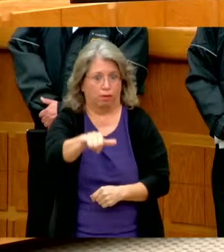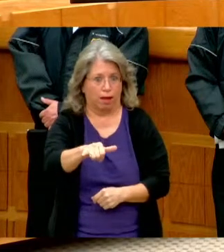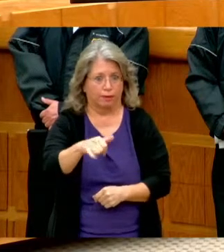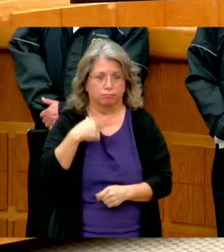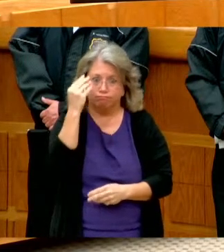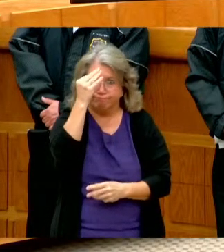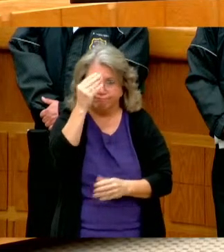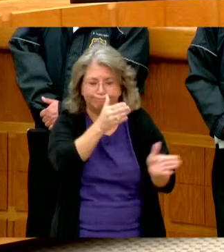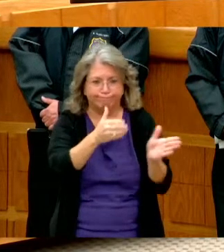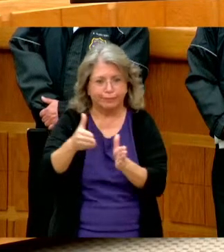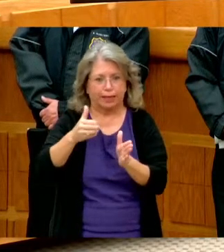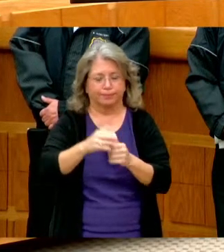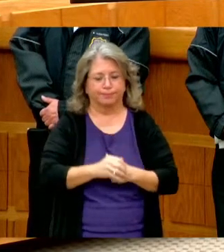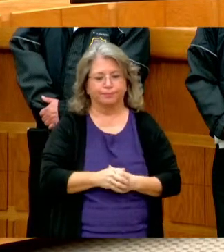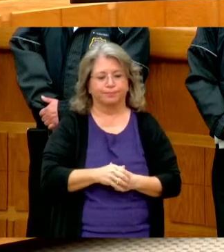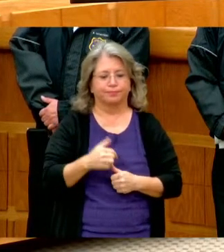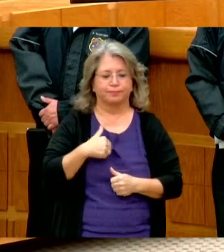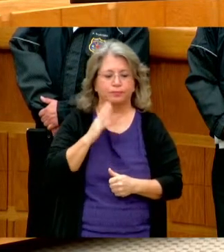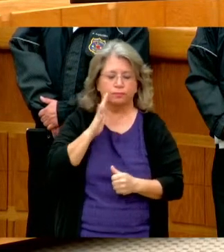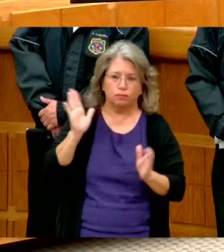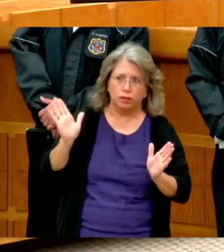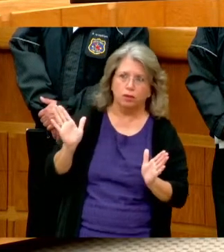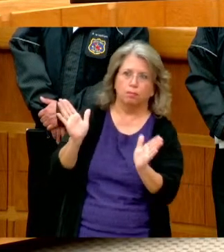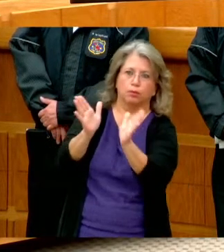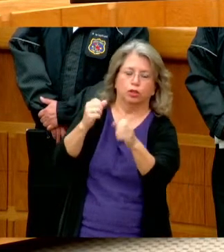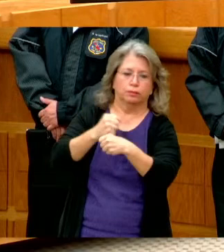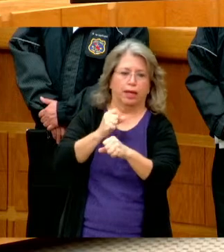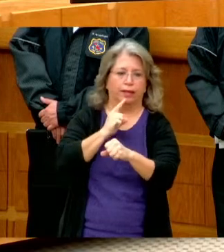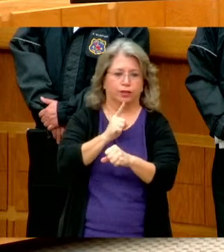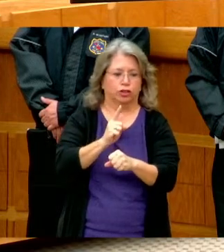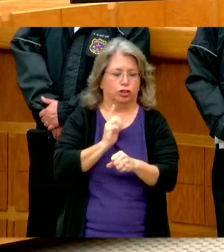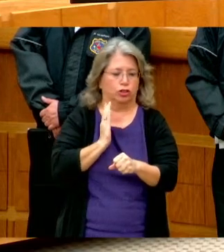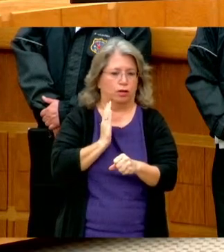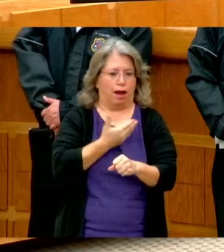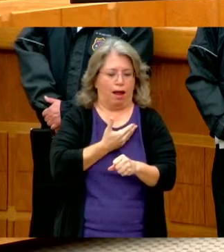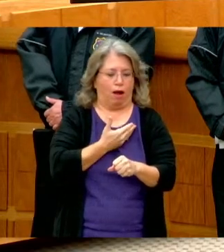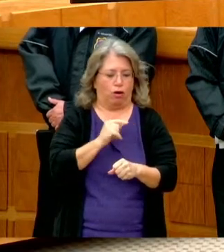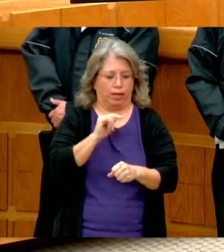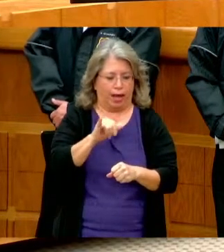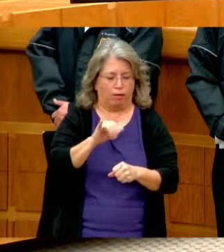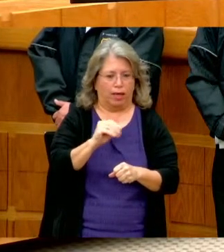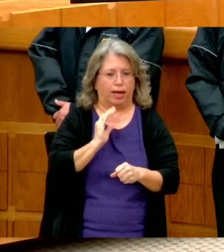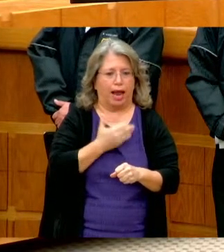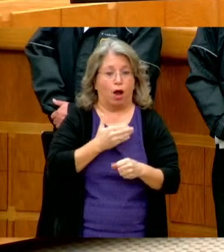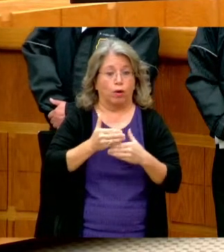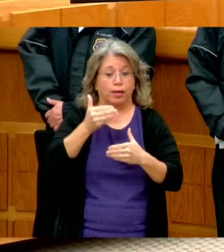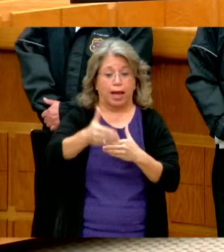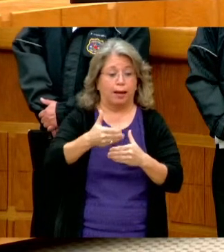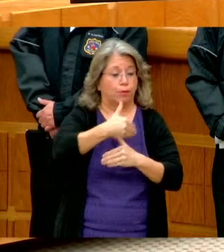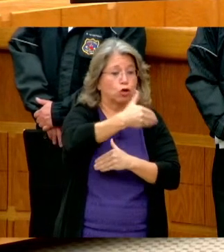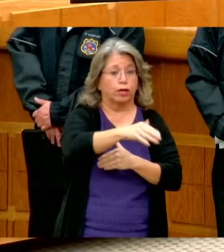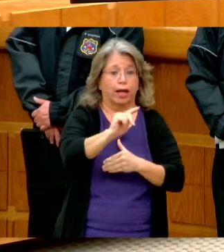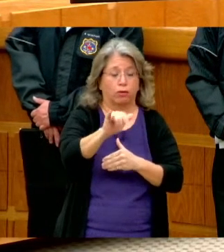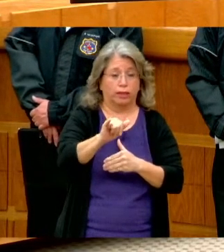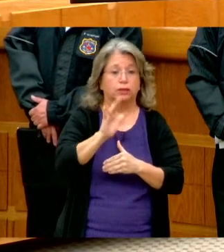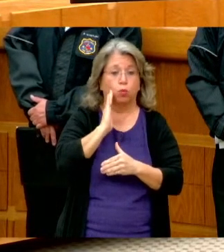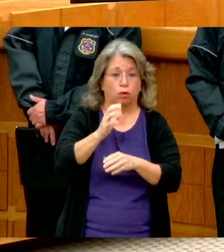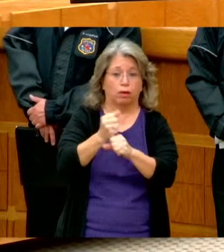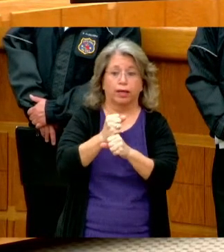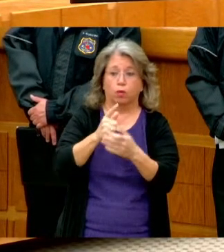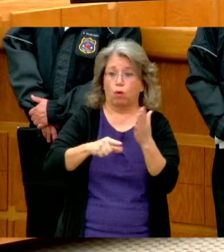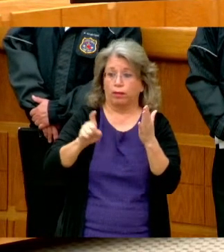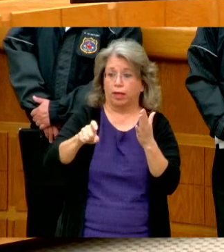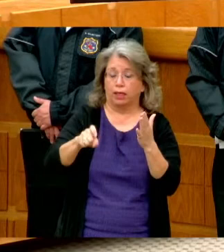to push to ensure we get Nueces County and our coastal bend neighbors the priority we need. And you should know that that mega site is not just for